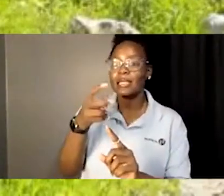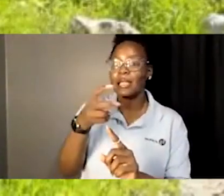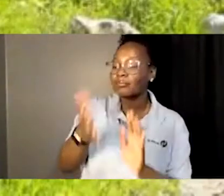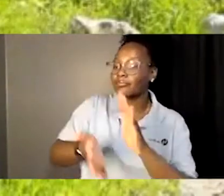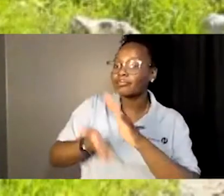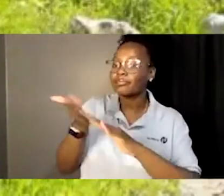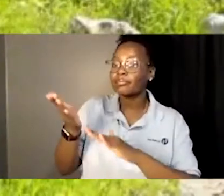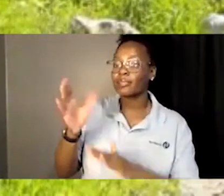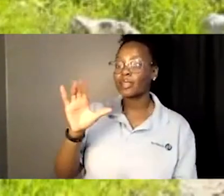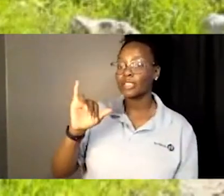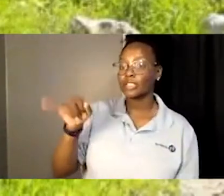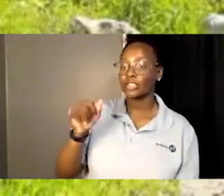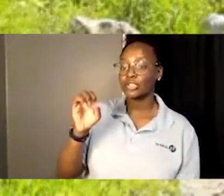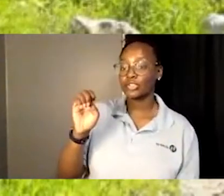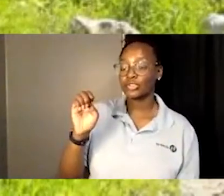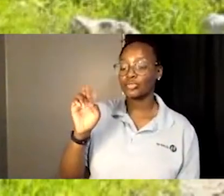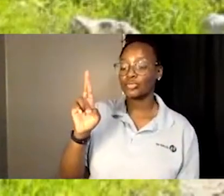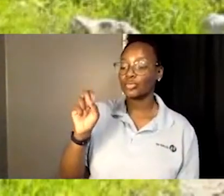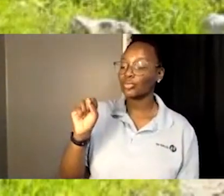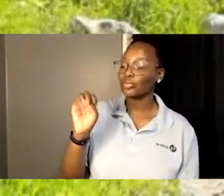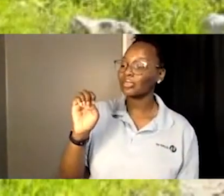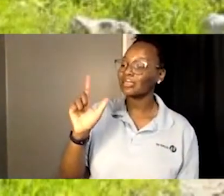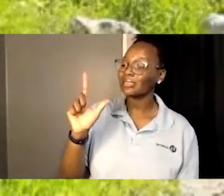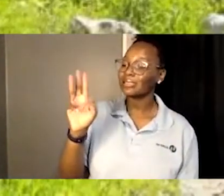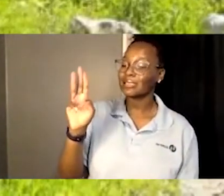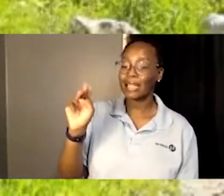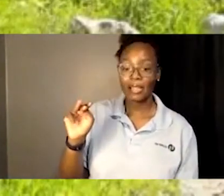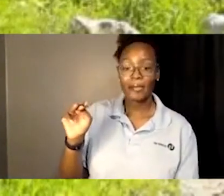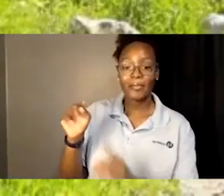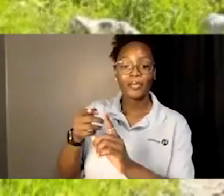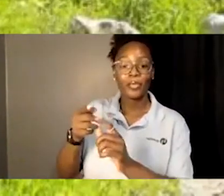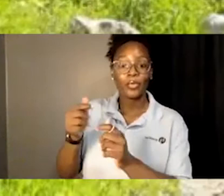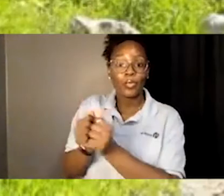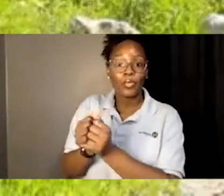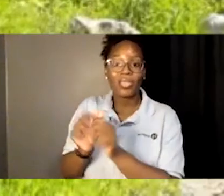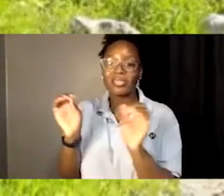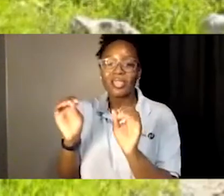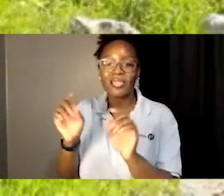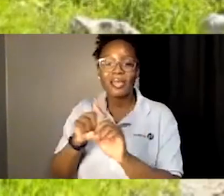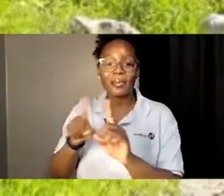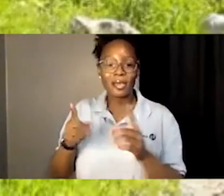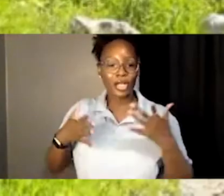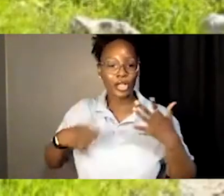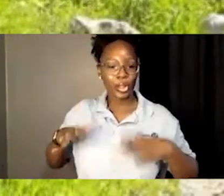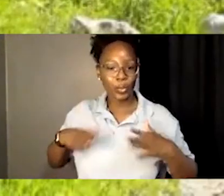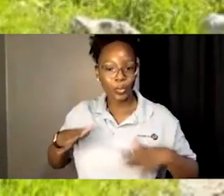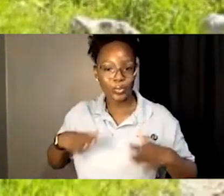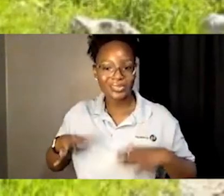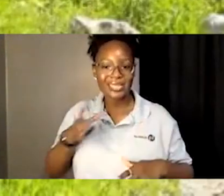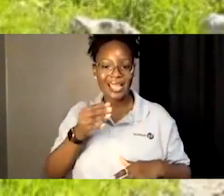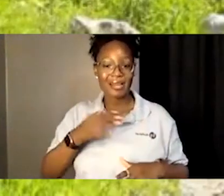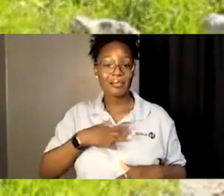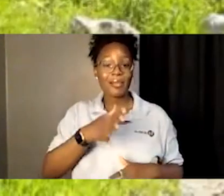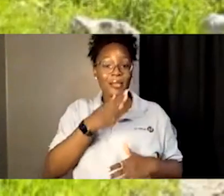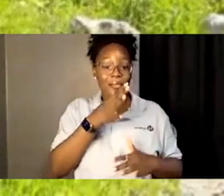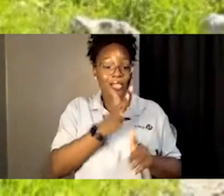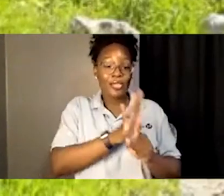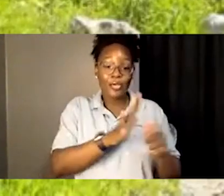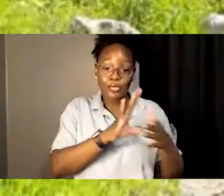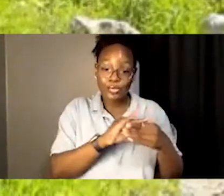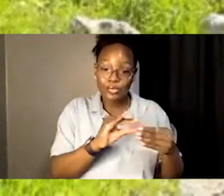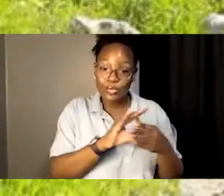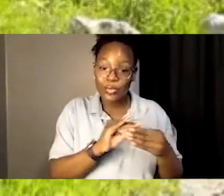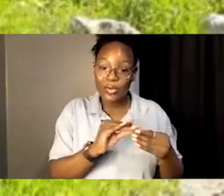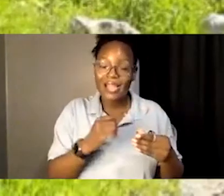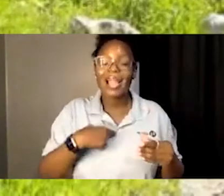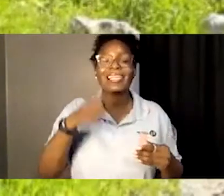fully recovered from the loss of everything she held dear. It was so important to me to talk about what happened to them and what has happened to